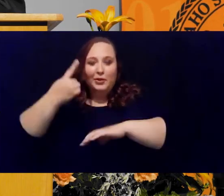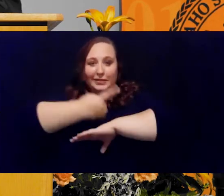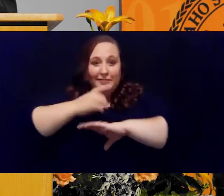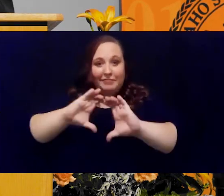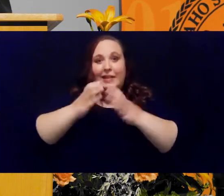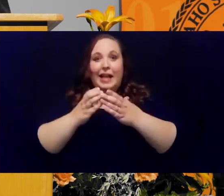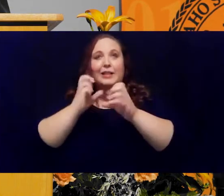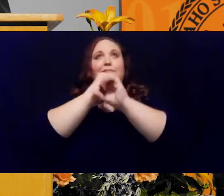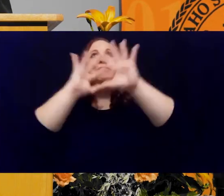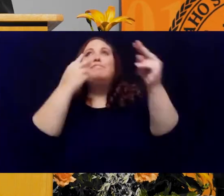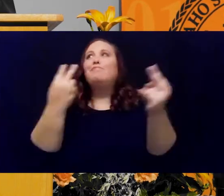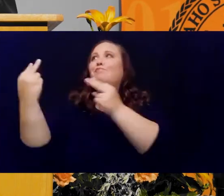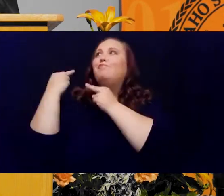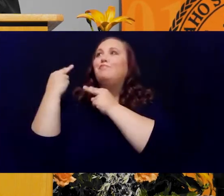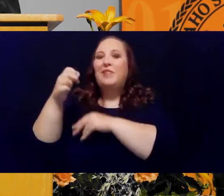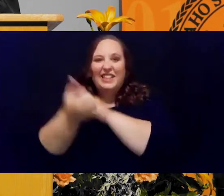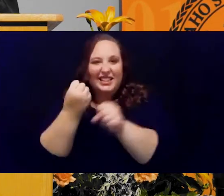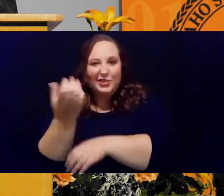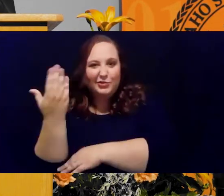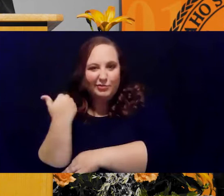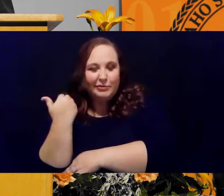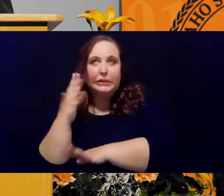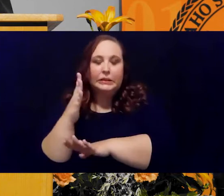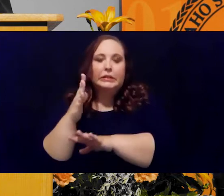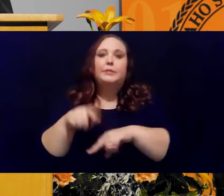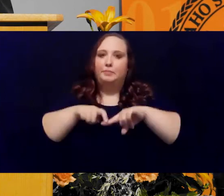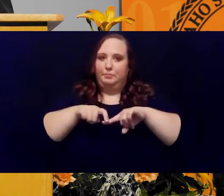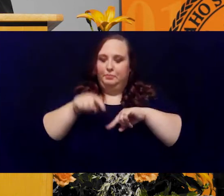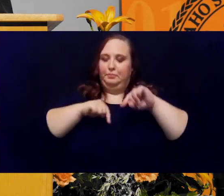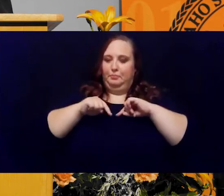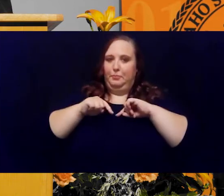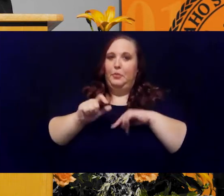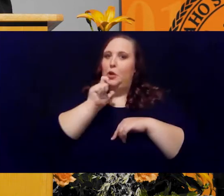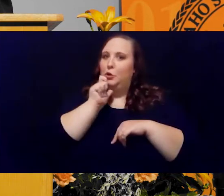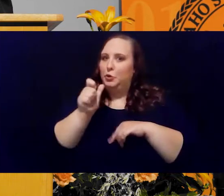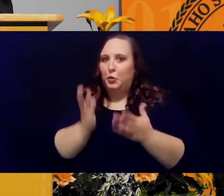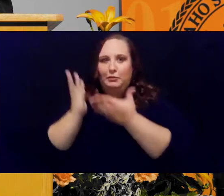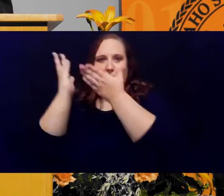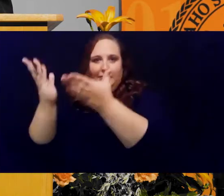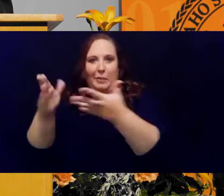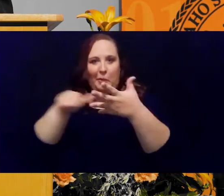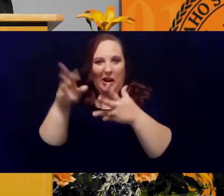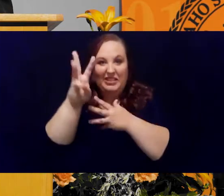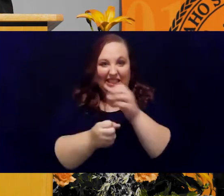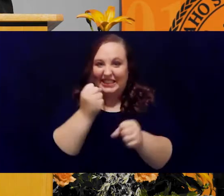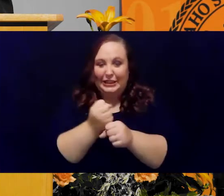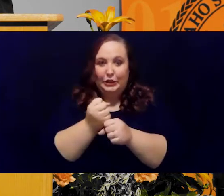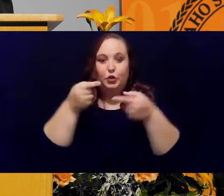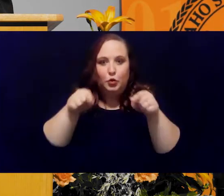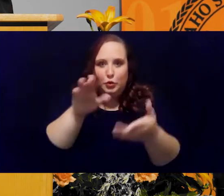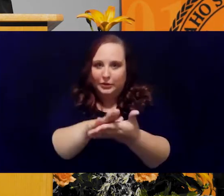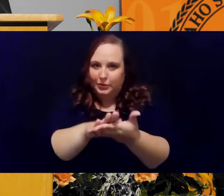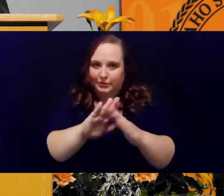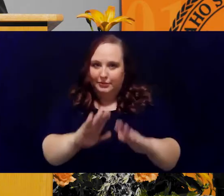very first day of class at ISU was 10 years ago. And for the record, I would not recommend taking a 6-year break in the middle of your